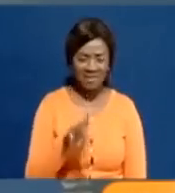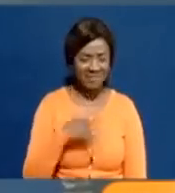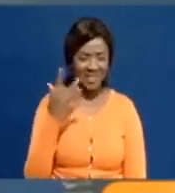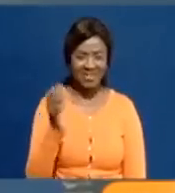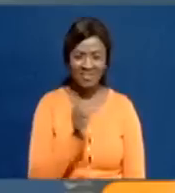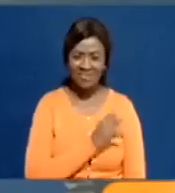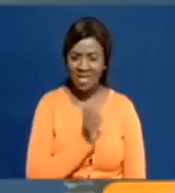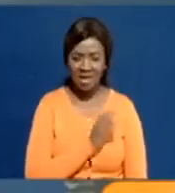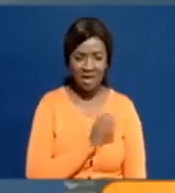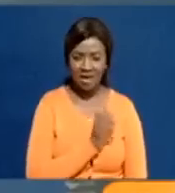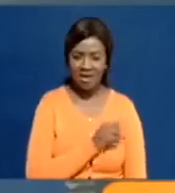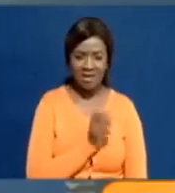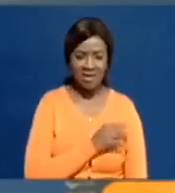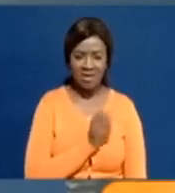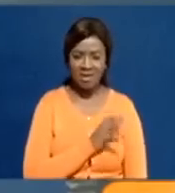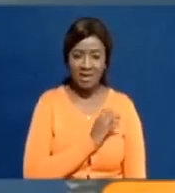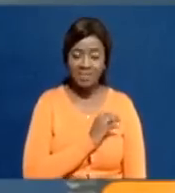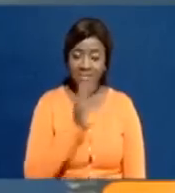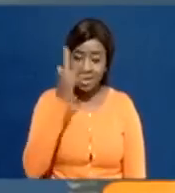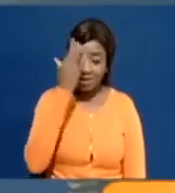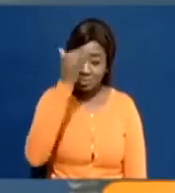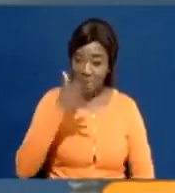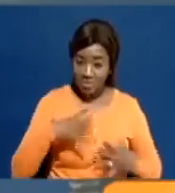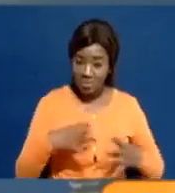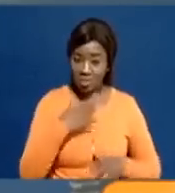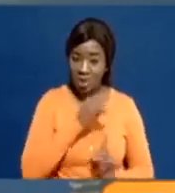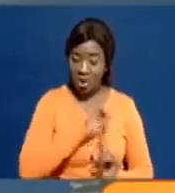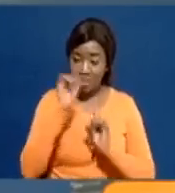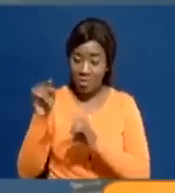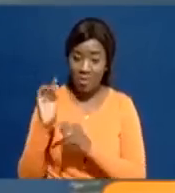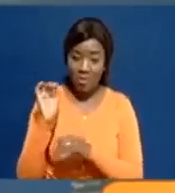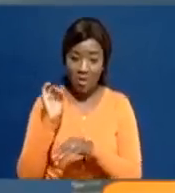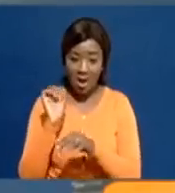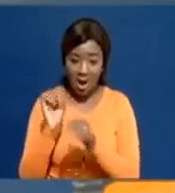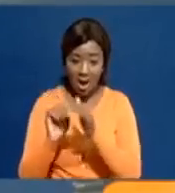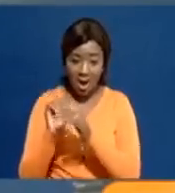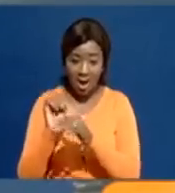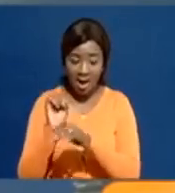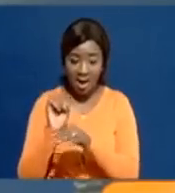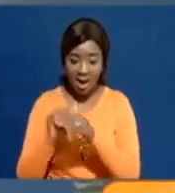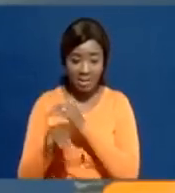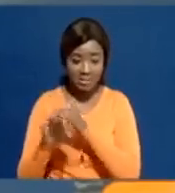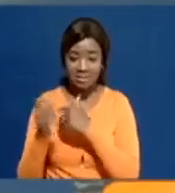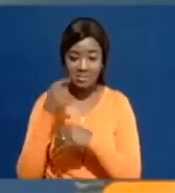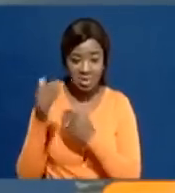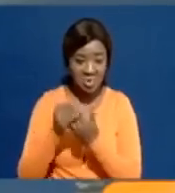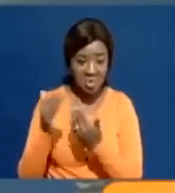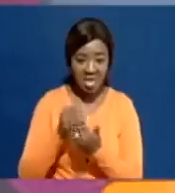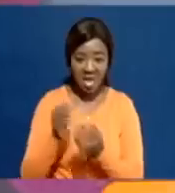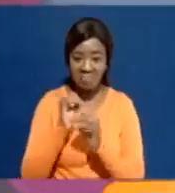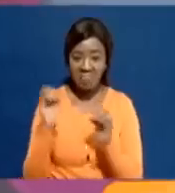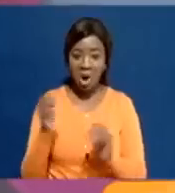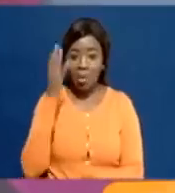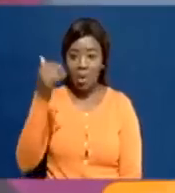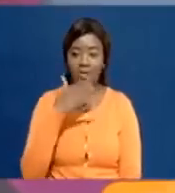that stops people from seeking treatment or intervention is fear. Yeah. And fear